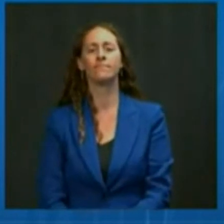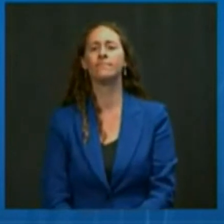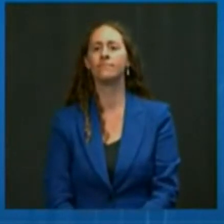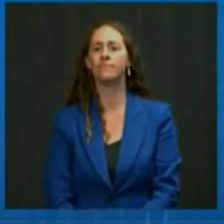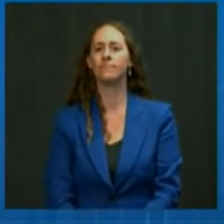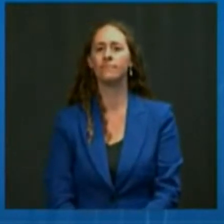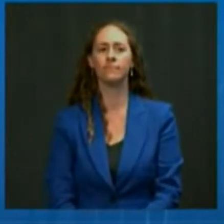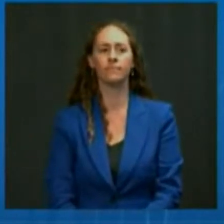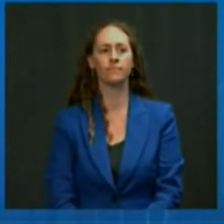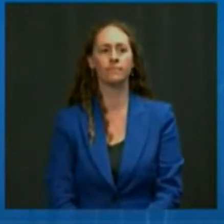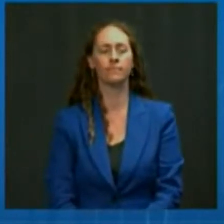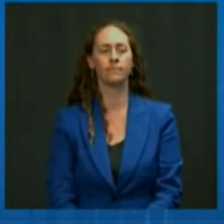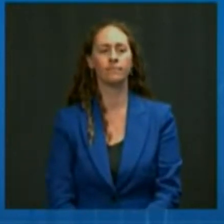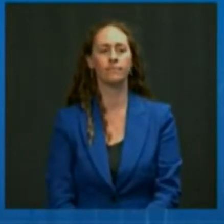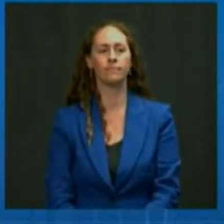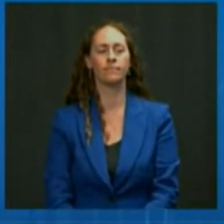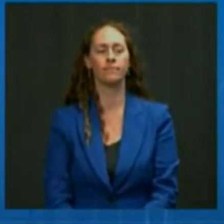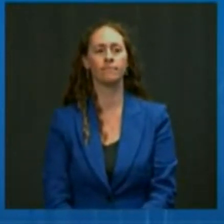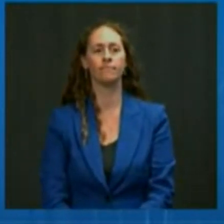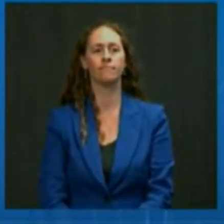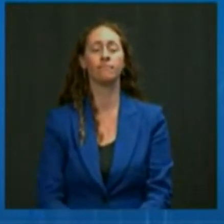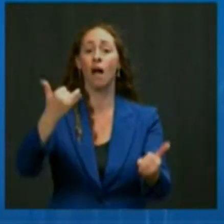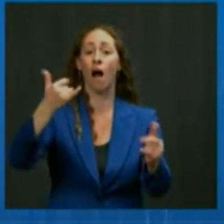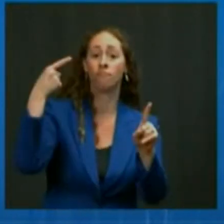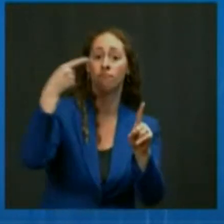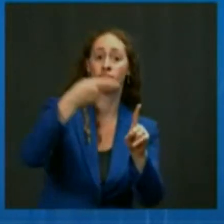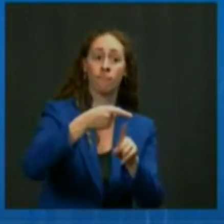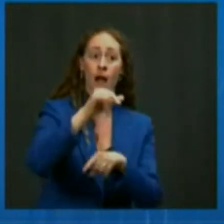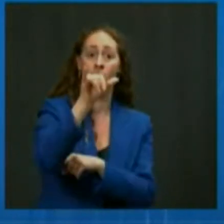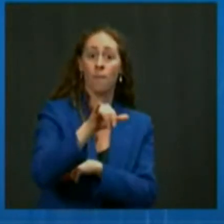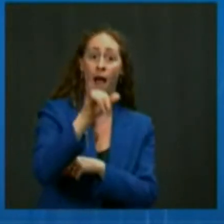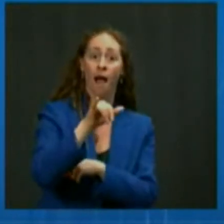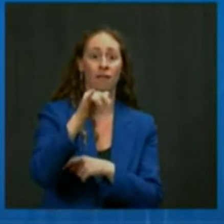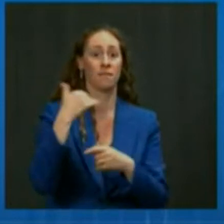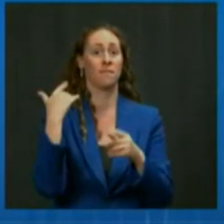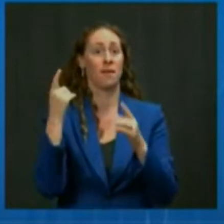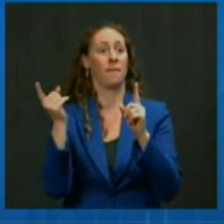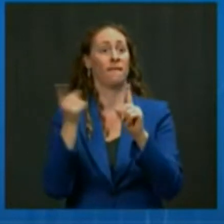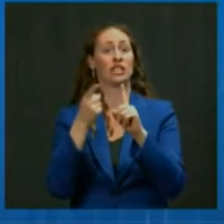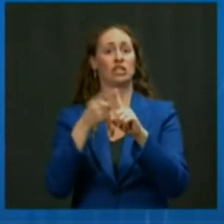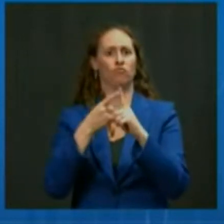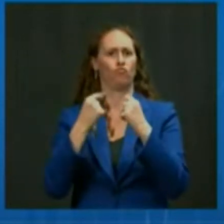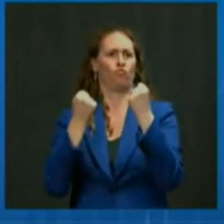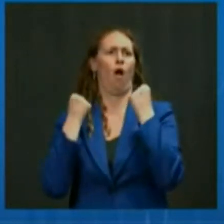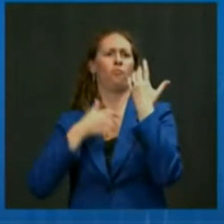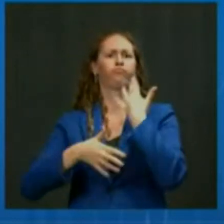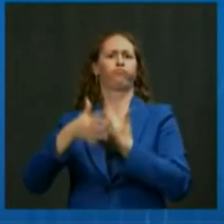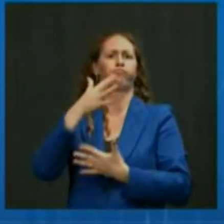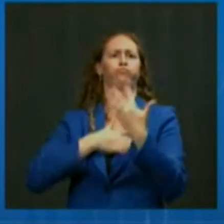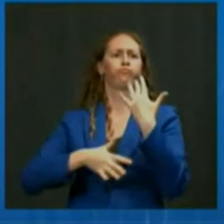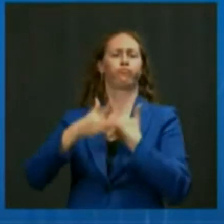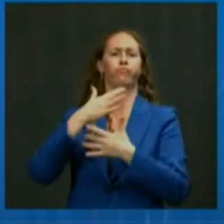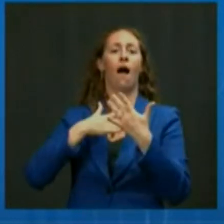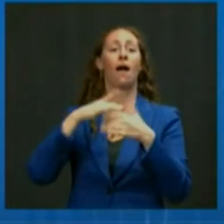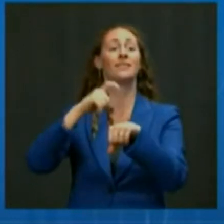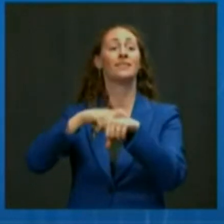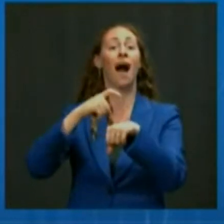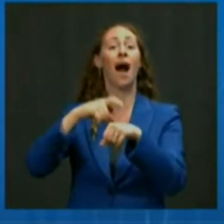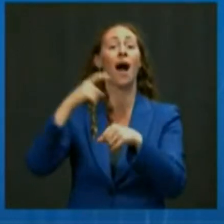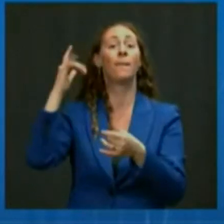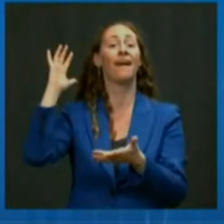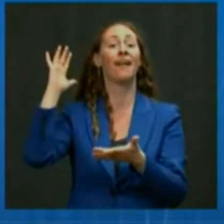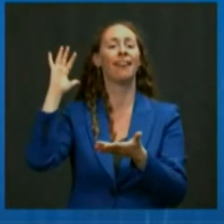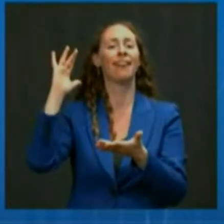antibody levels decline over time, in this case, following 2 mRNA immunizations, and that's regardless